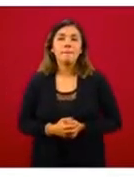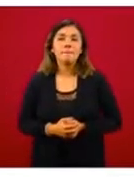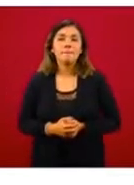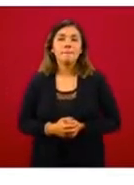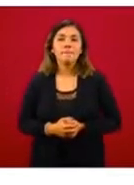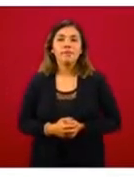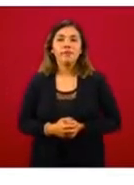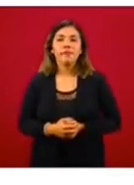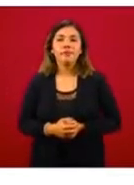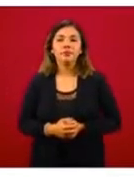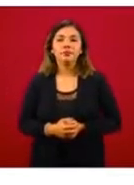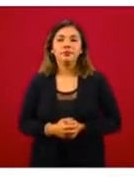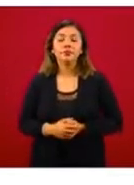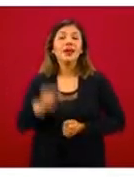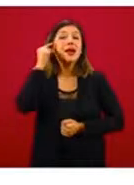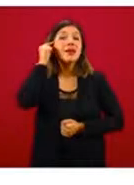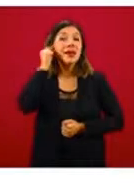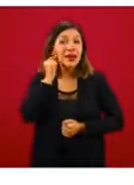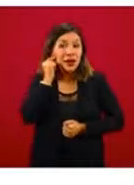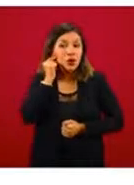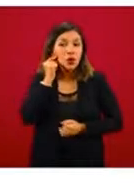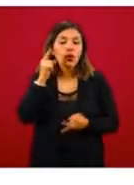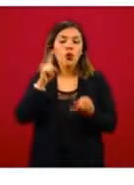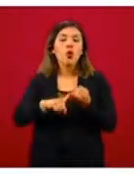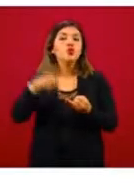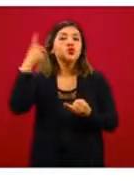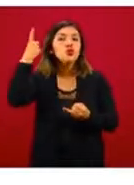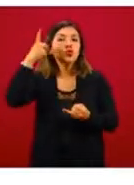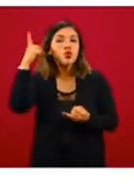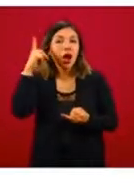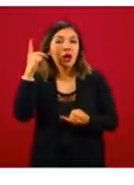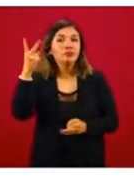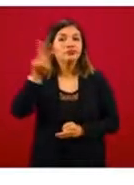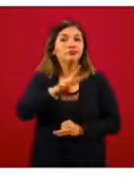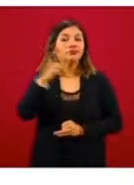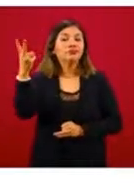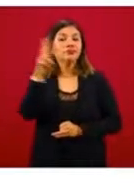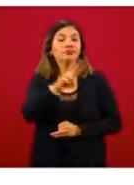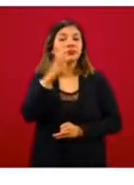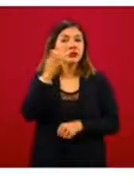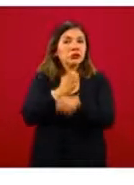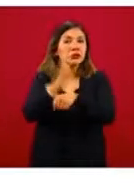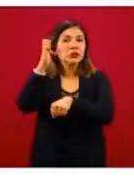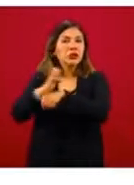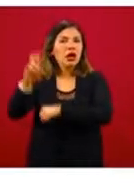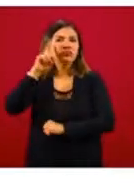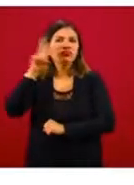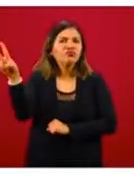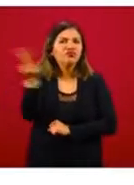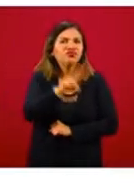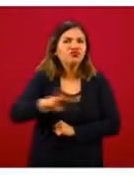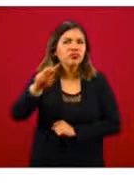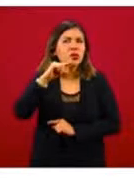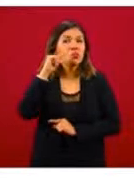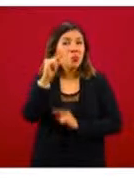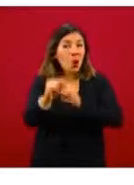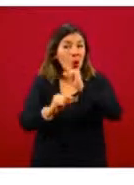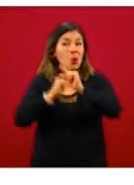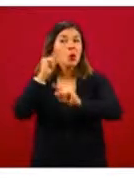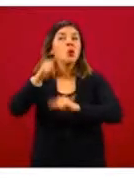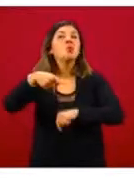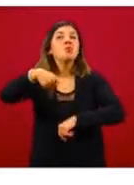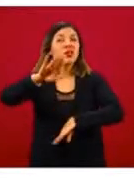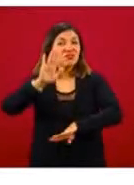areas in an important amount of people. For Guerrero and Durango, those